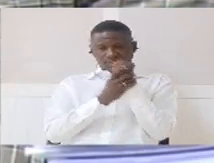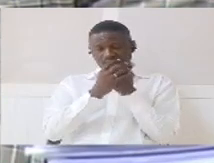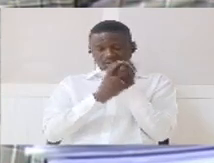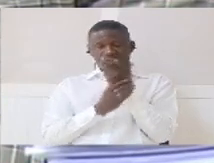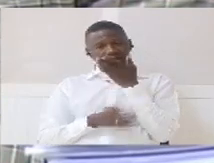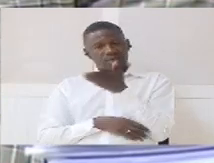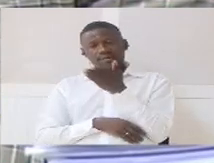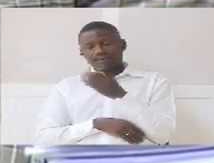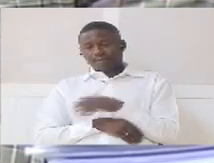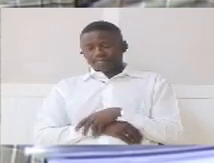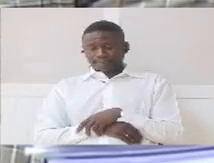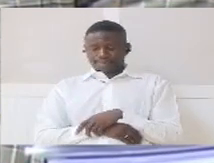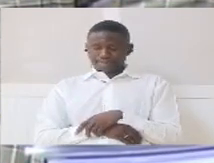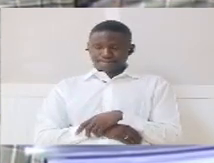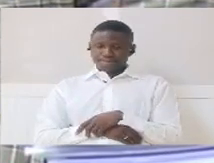correct?